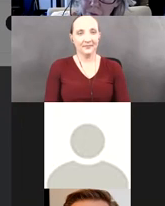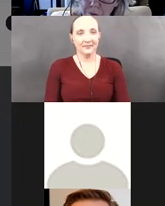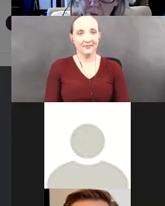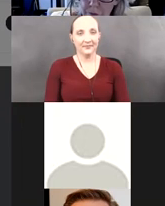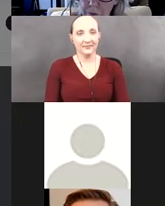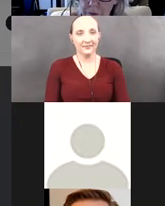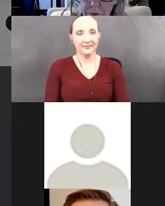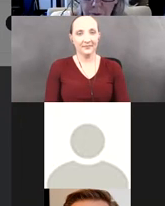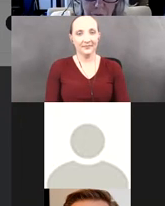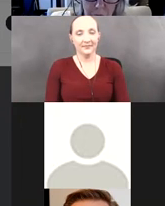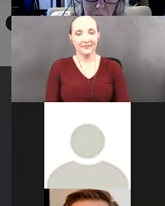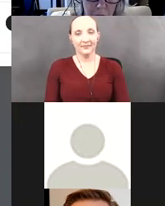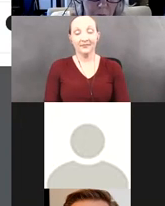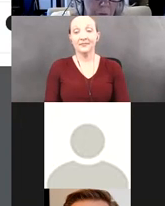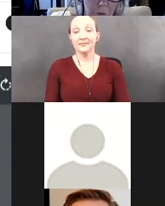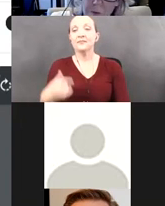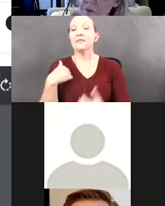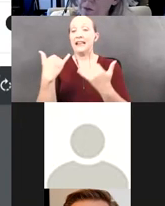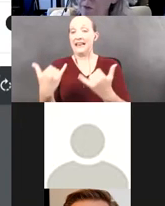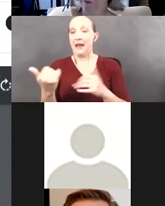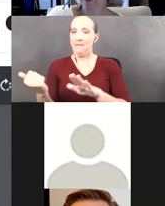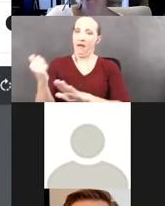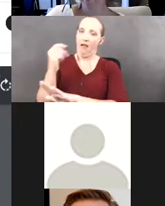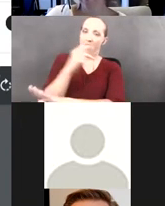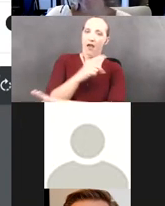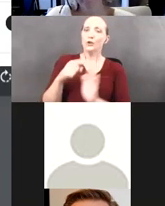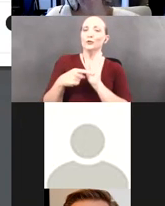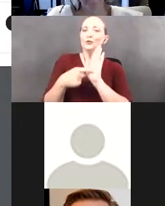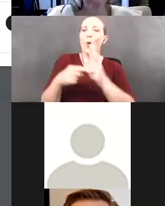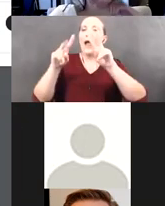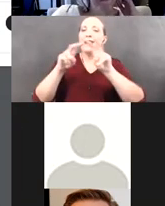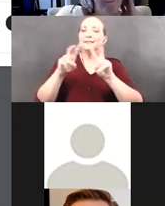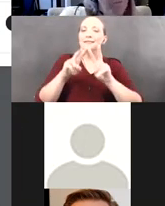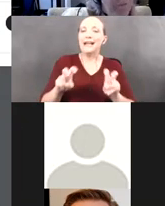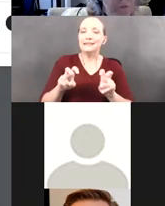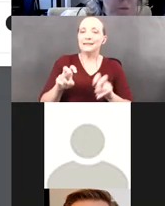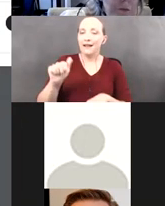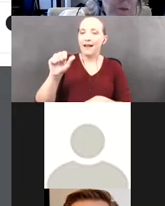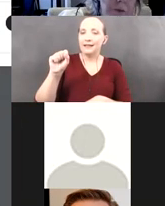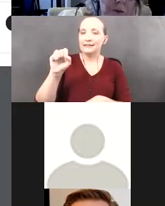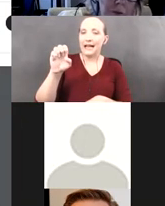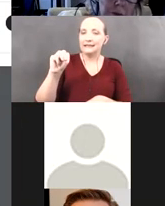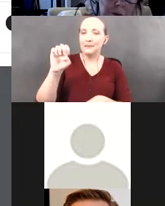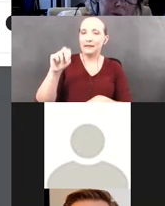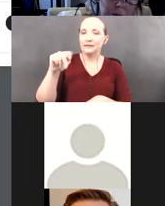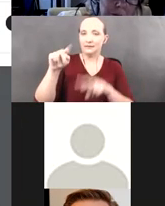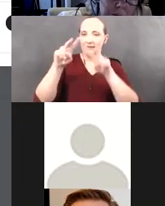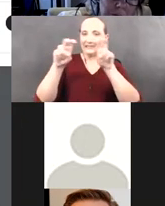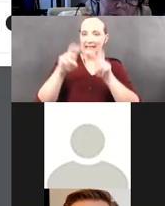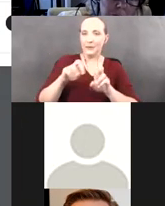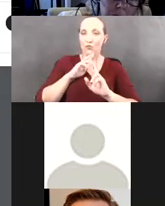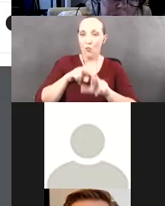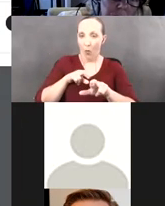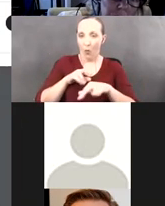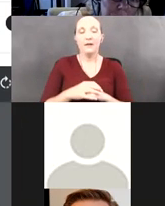estos manipulativos. Now I'm going to show you the Ahora assessment les voy a reports on the demostrar Great el Minds informe de InSync app. examen en la In aplicación order de